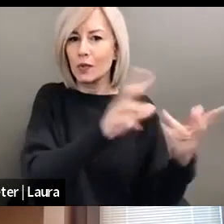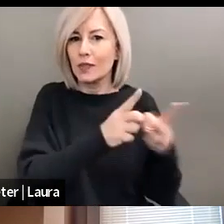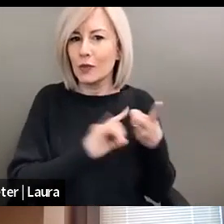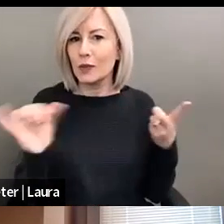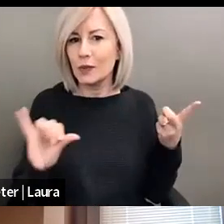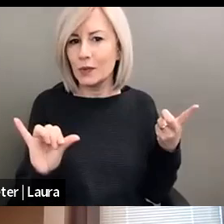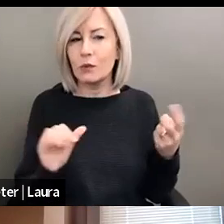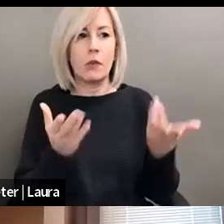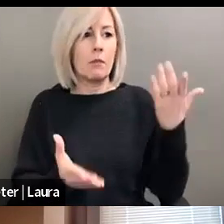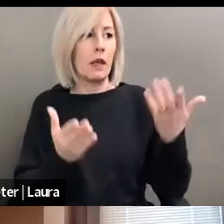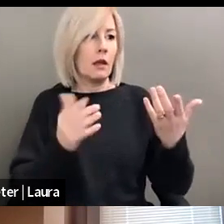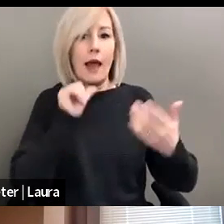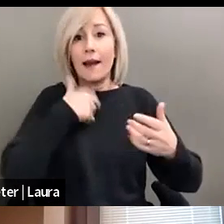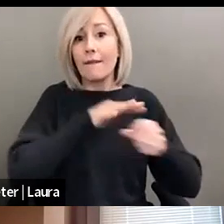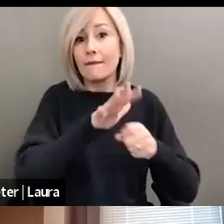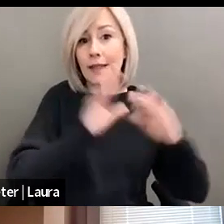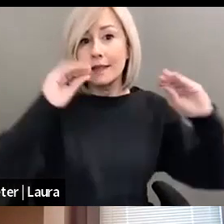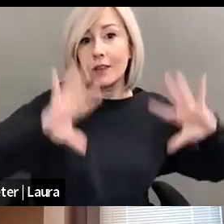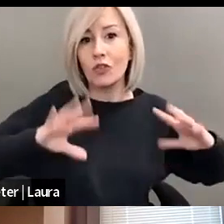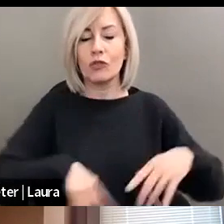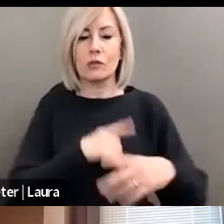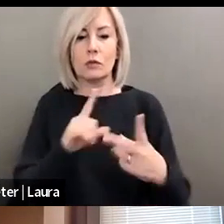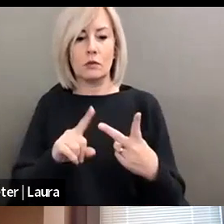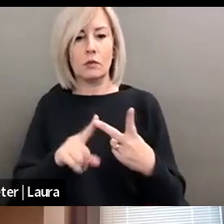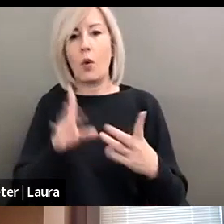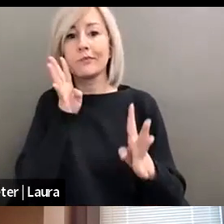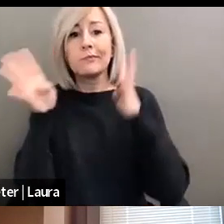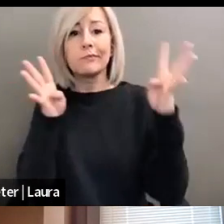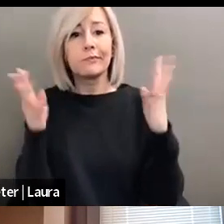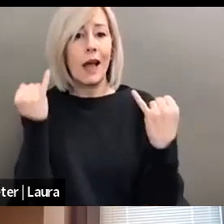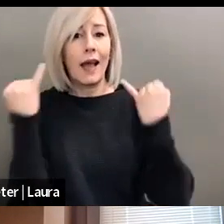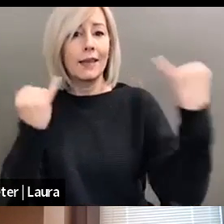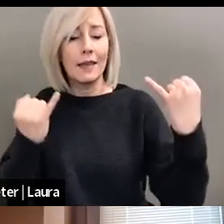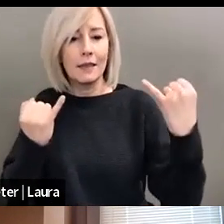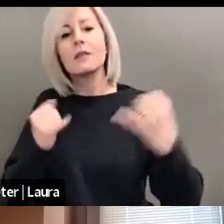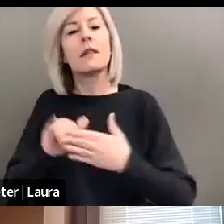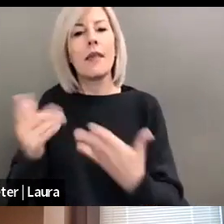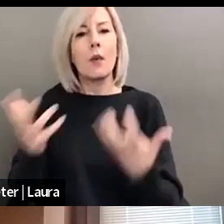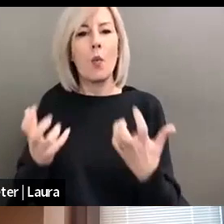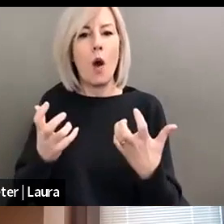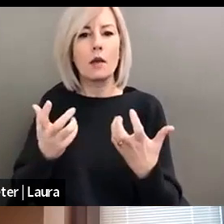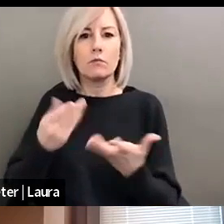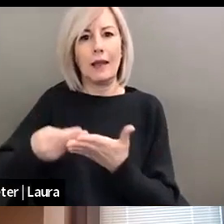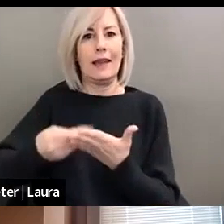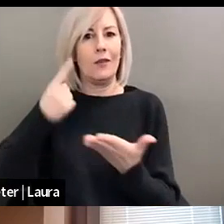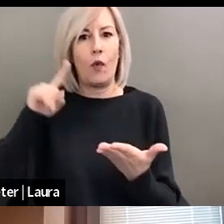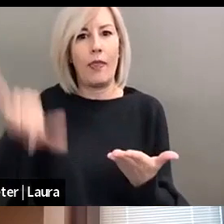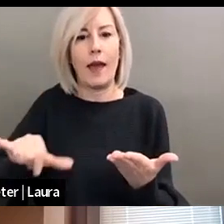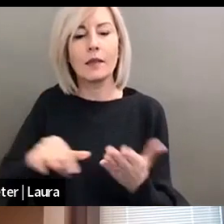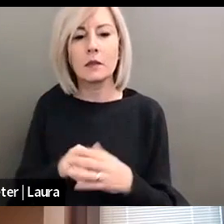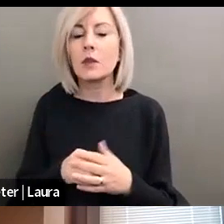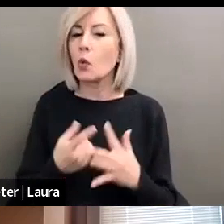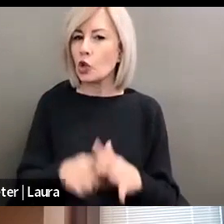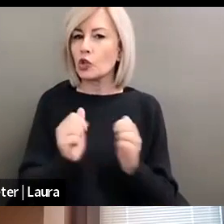with teacher shortages or with innovative ideas that they would have that they would want an appropriation. So it starts with